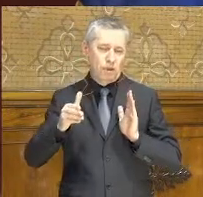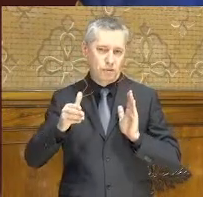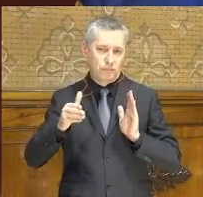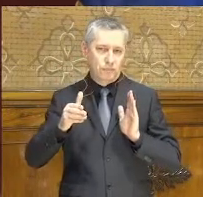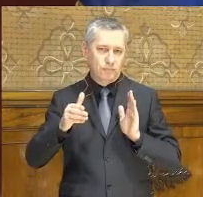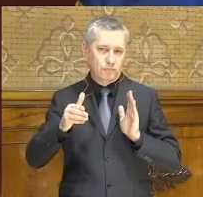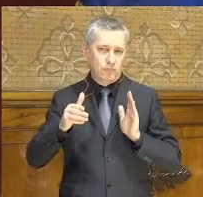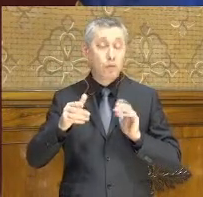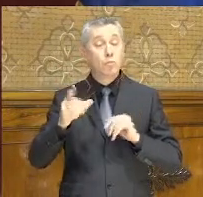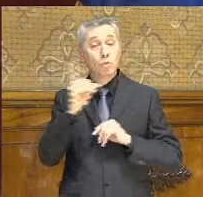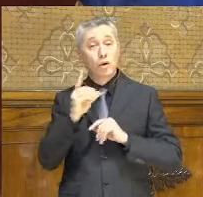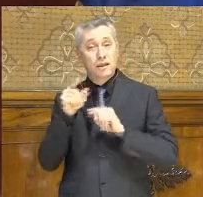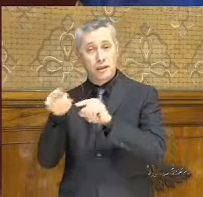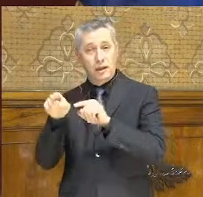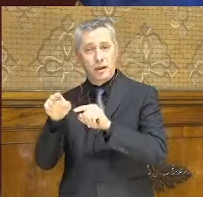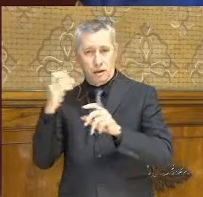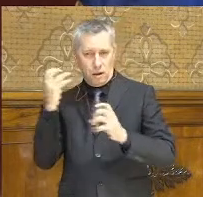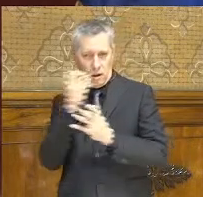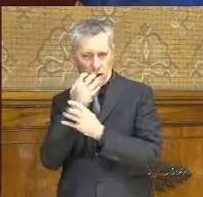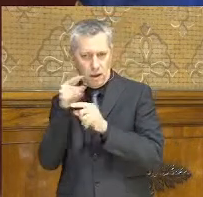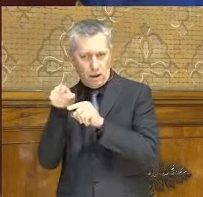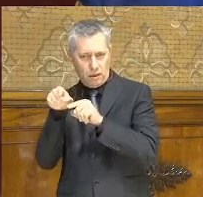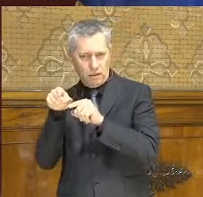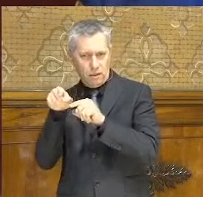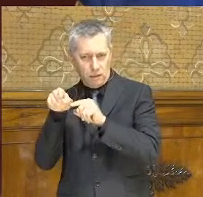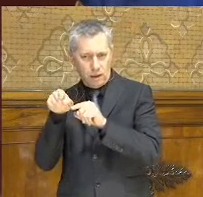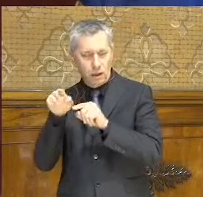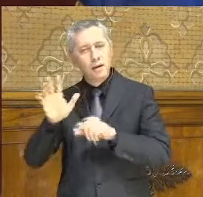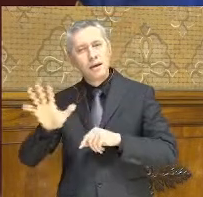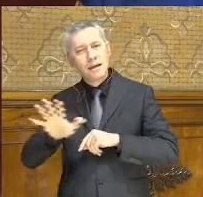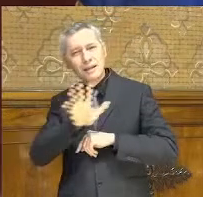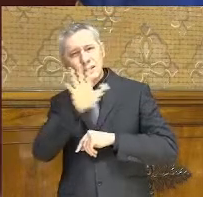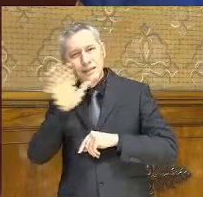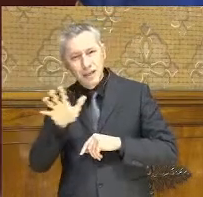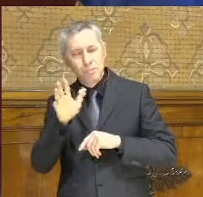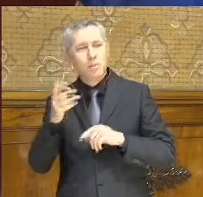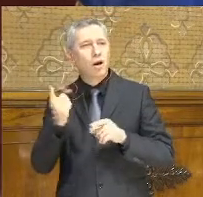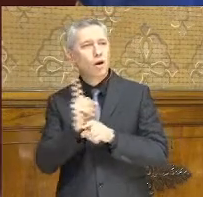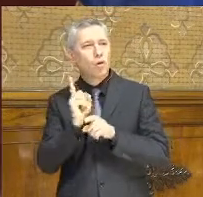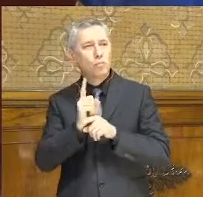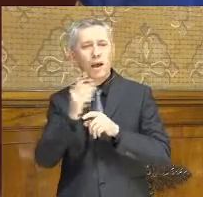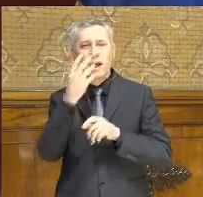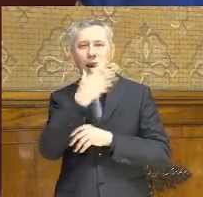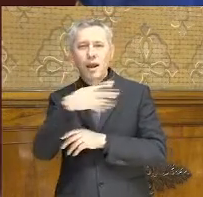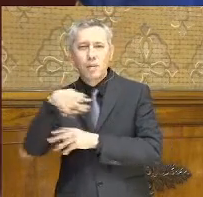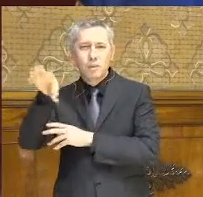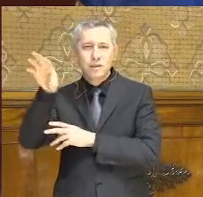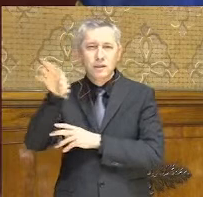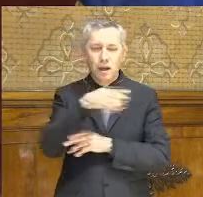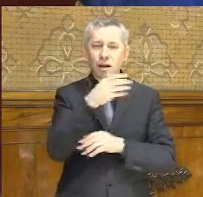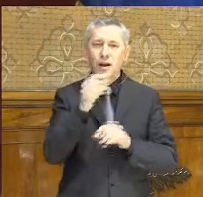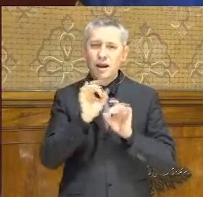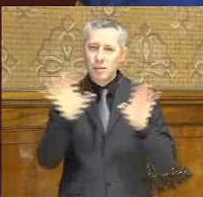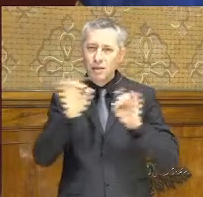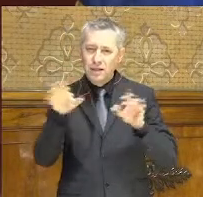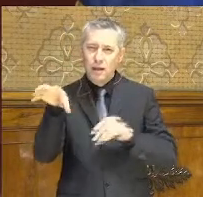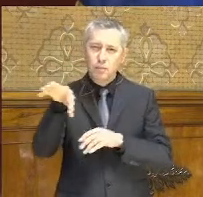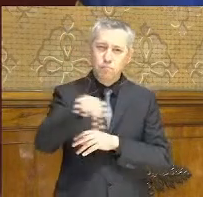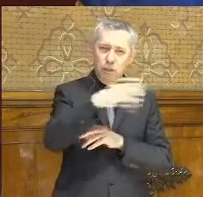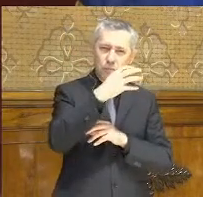moment when, he says, the seeming chimes of freedom flashing turn into